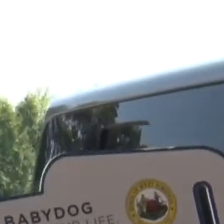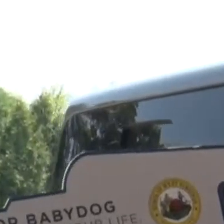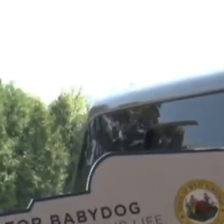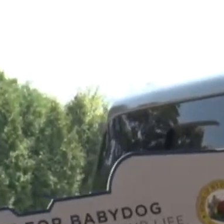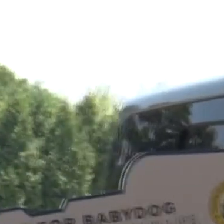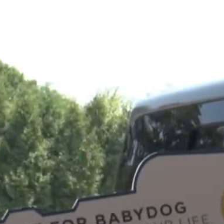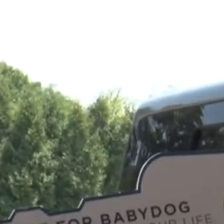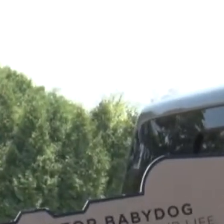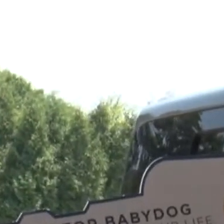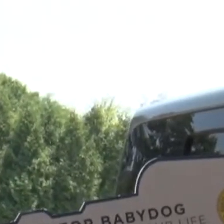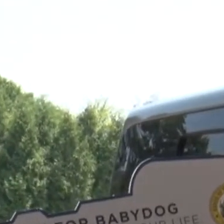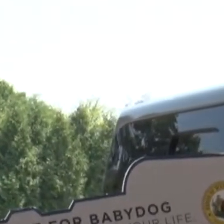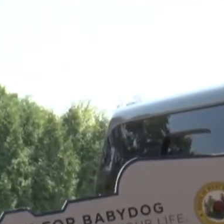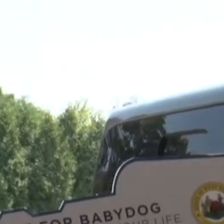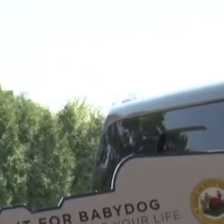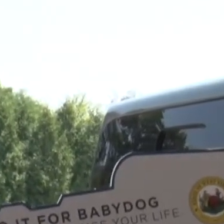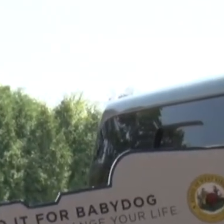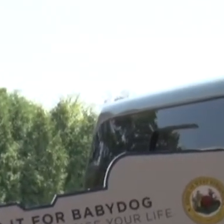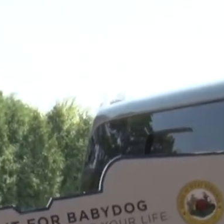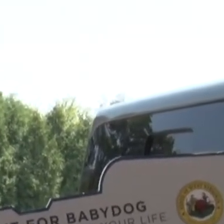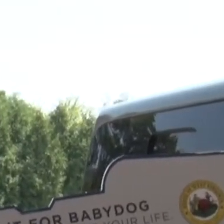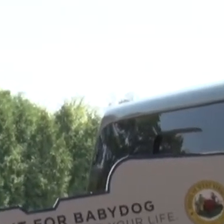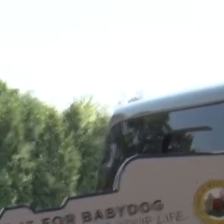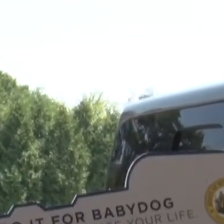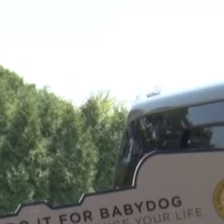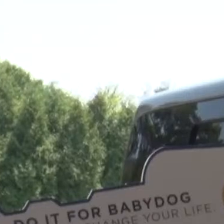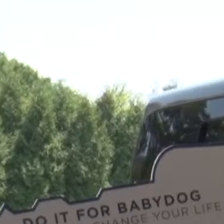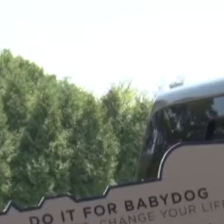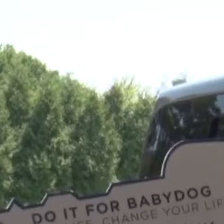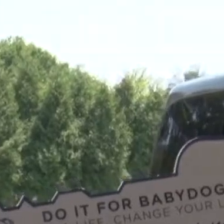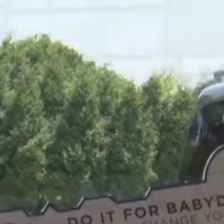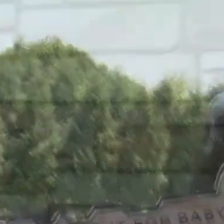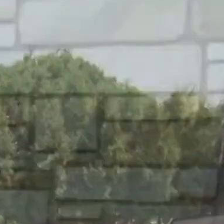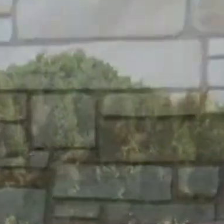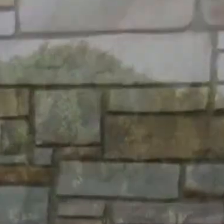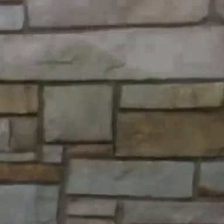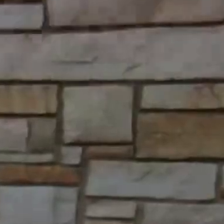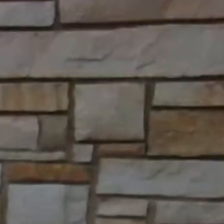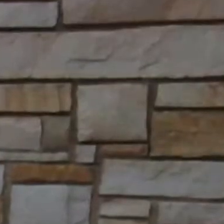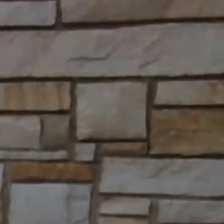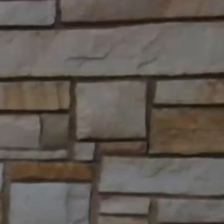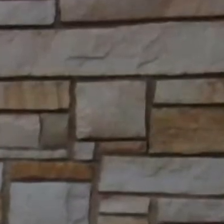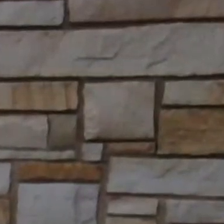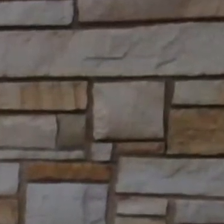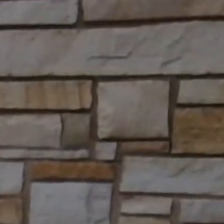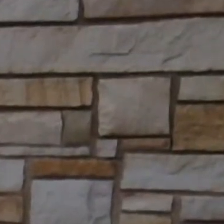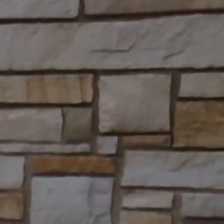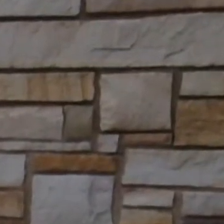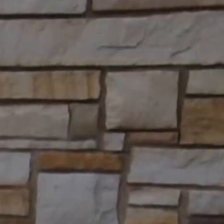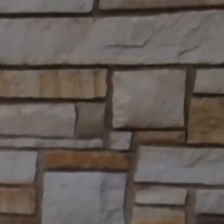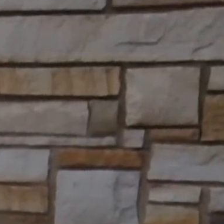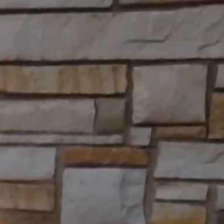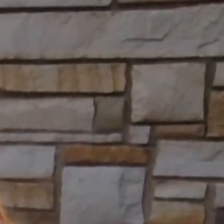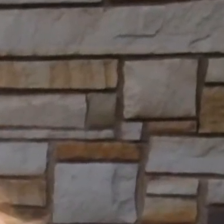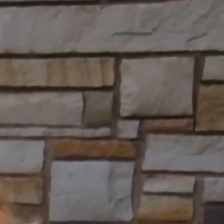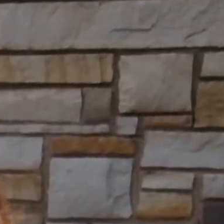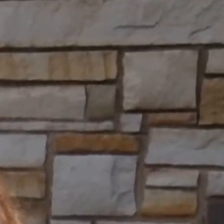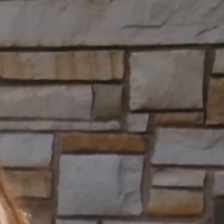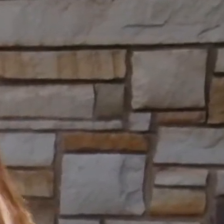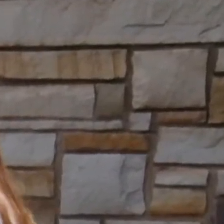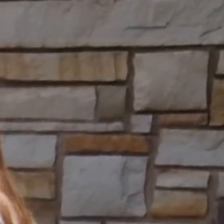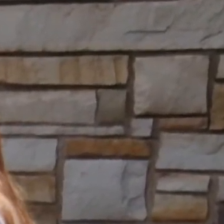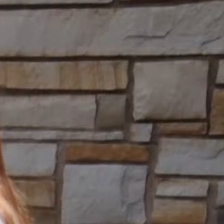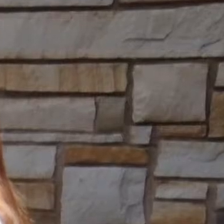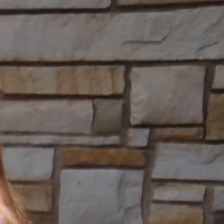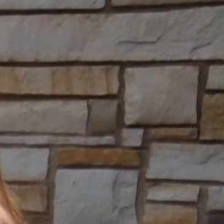This has never happened to me before. Oh, this is really good. Baby dog. Oh, but Megan, these were here.